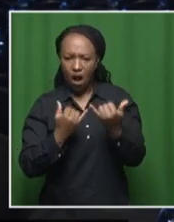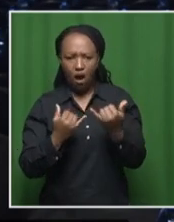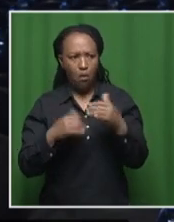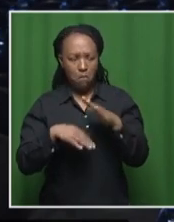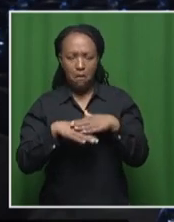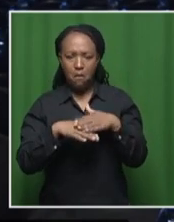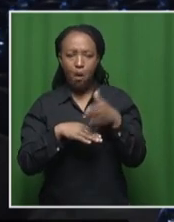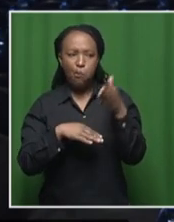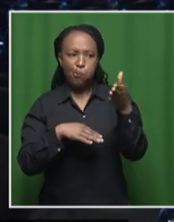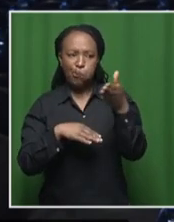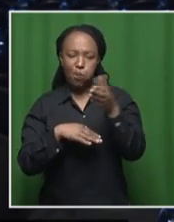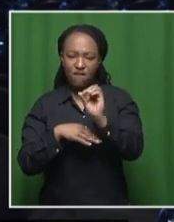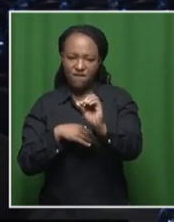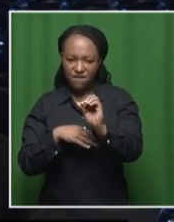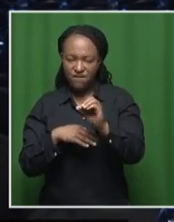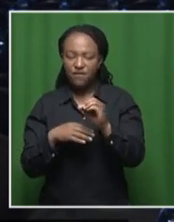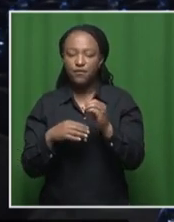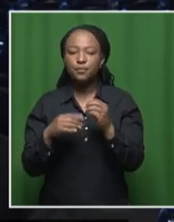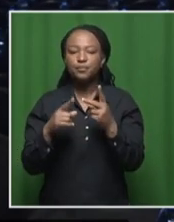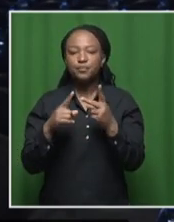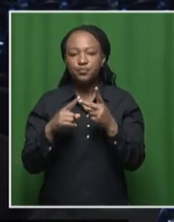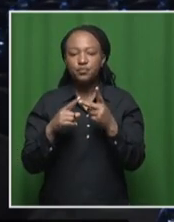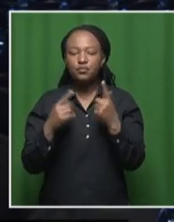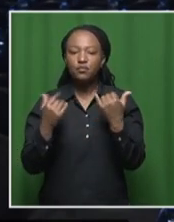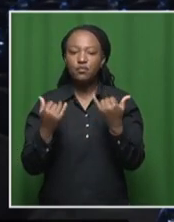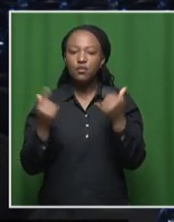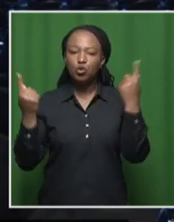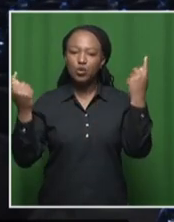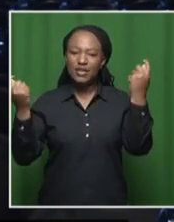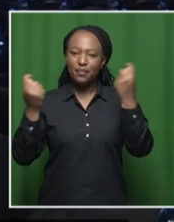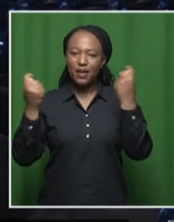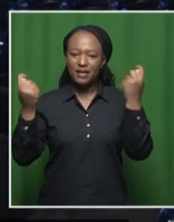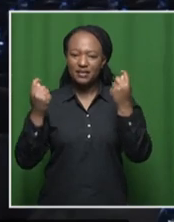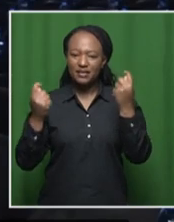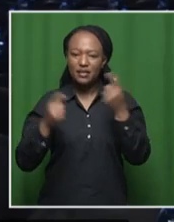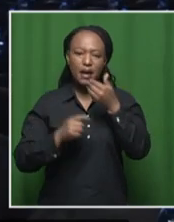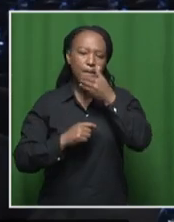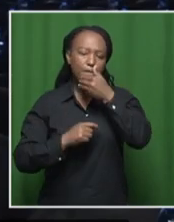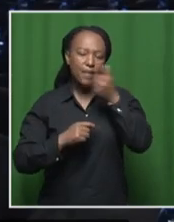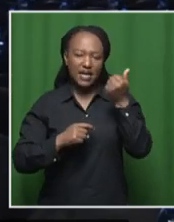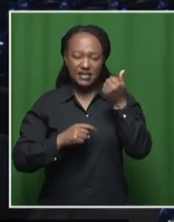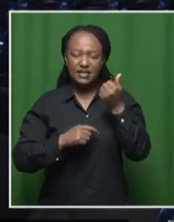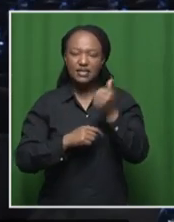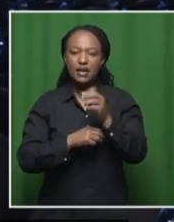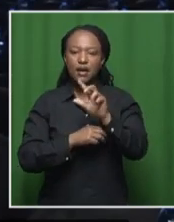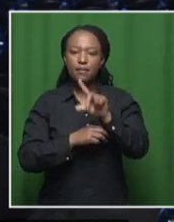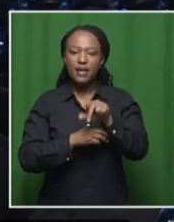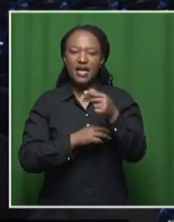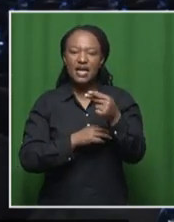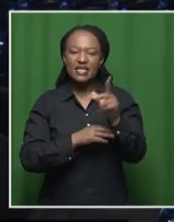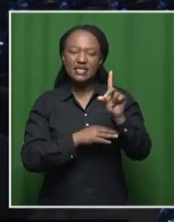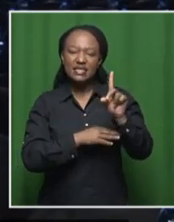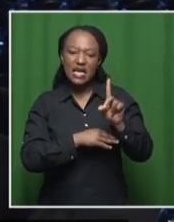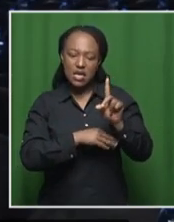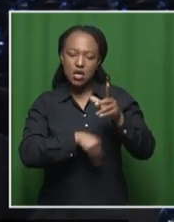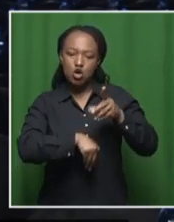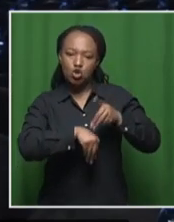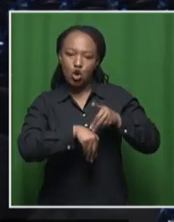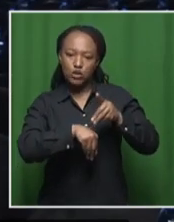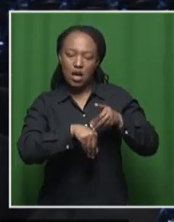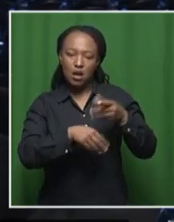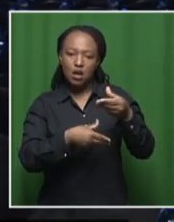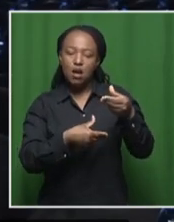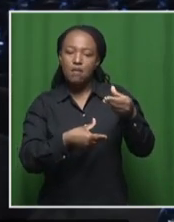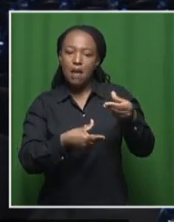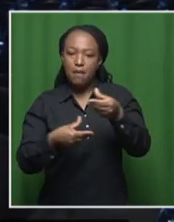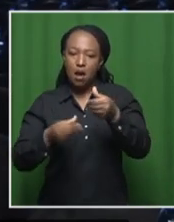And also they're going to be celebrating the best doctoral research papers that have been presented here by students a little